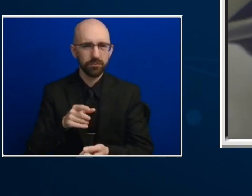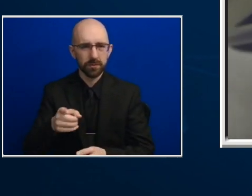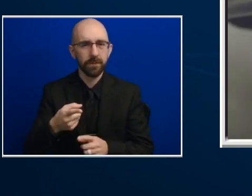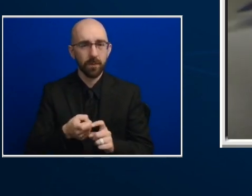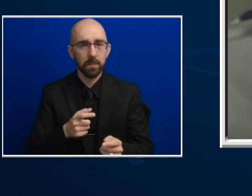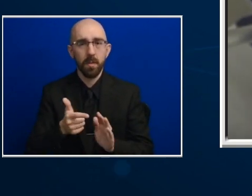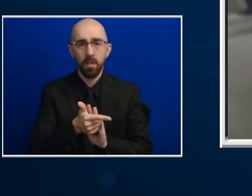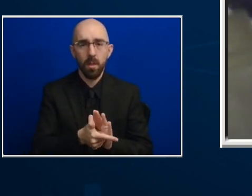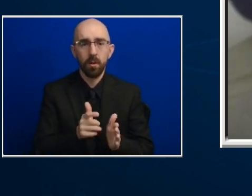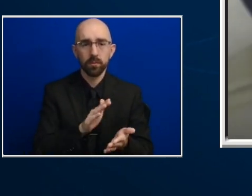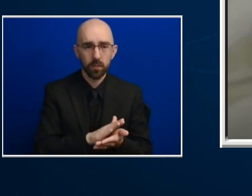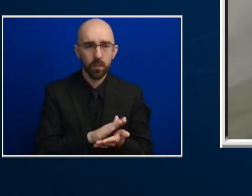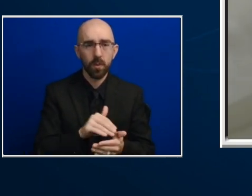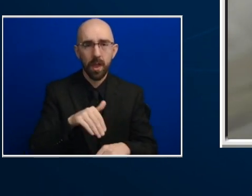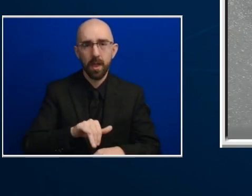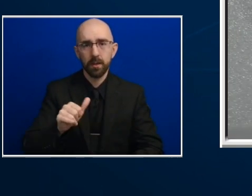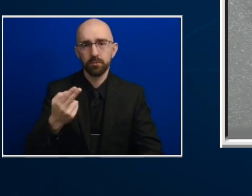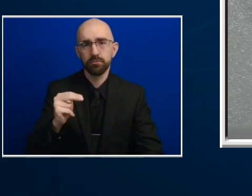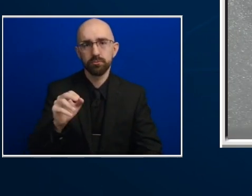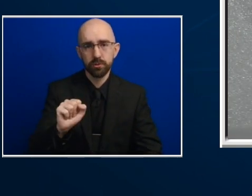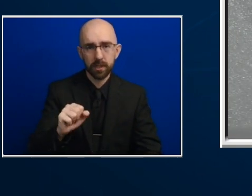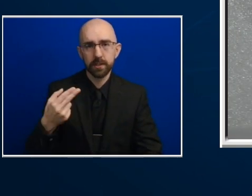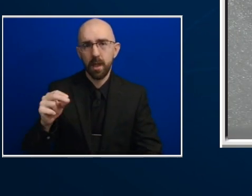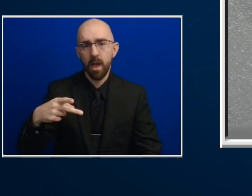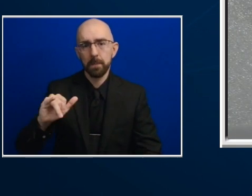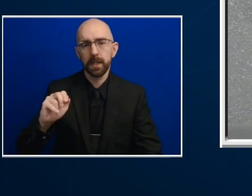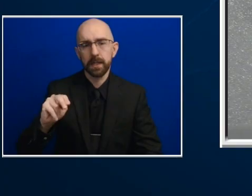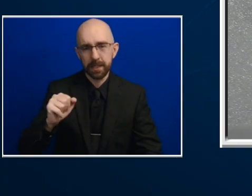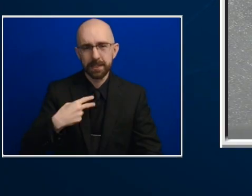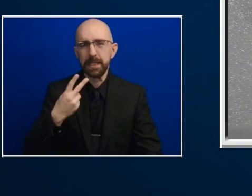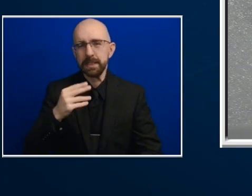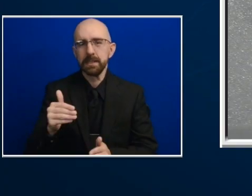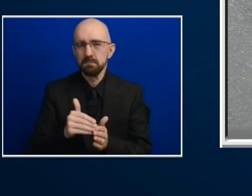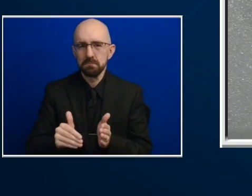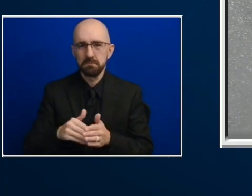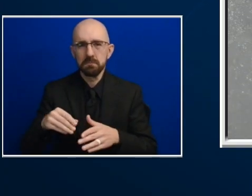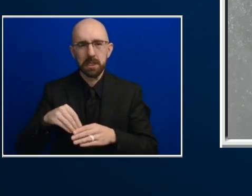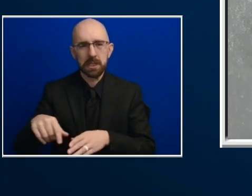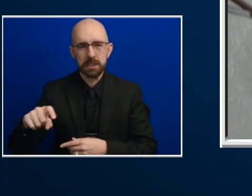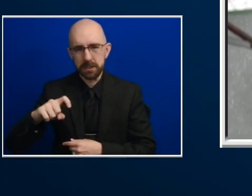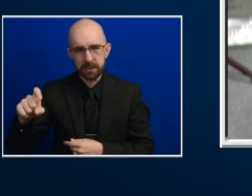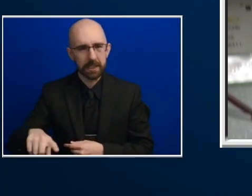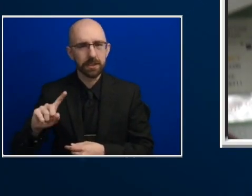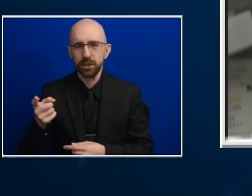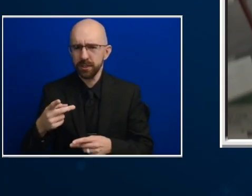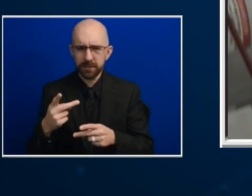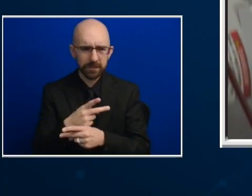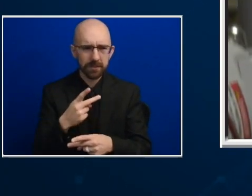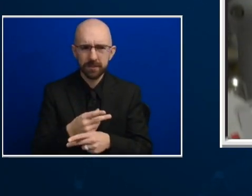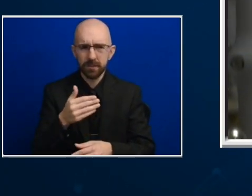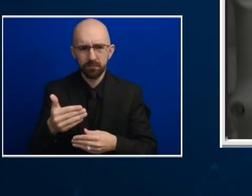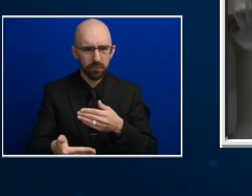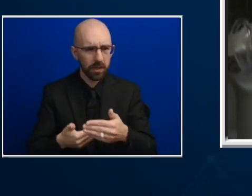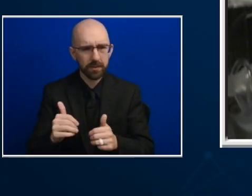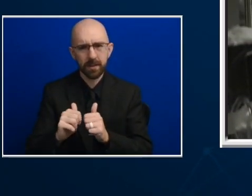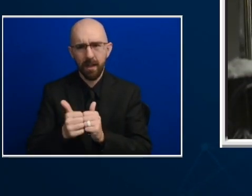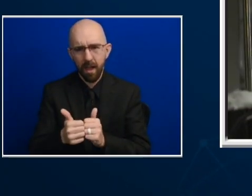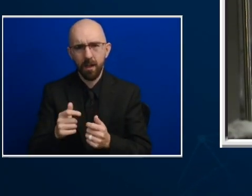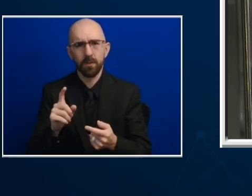school at Johns Hopkins, some that I see regularly while I'm in Texas, just to figure out the process of how